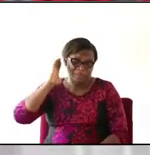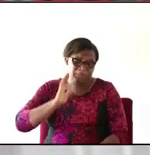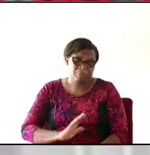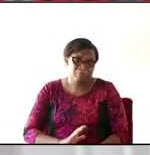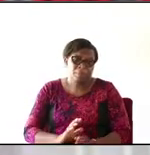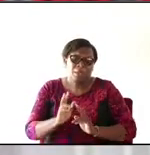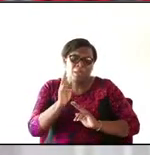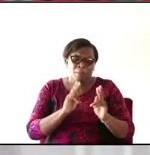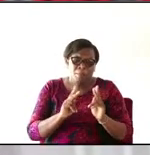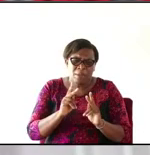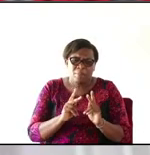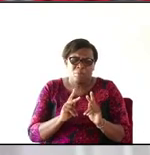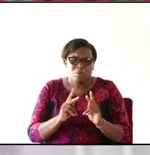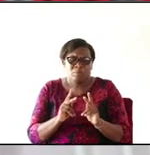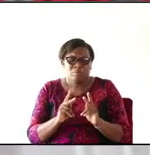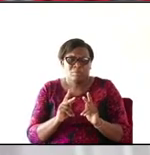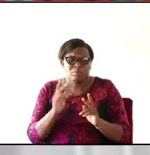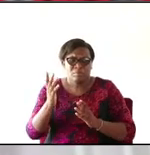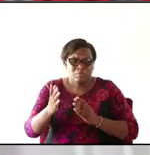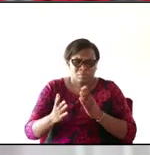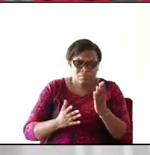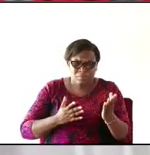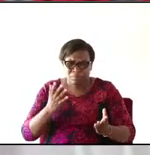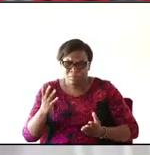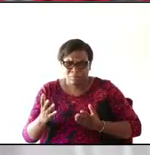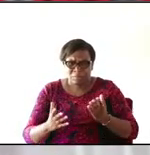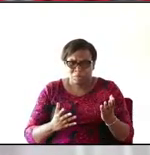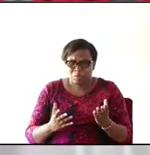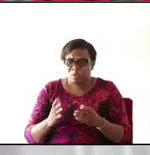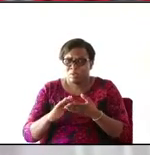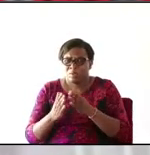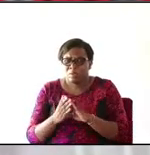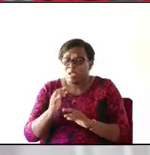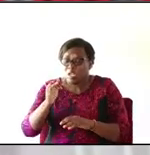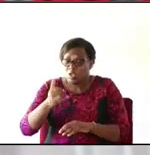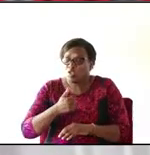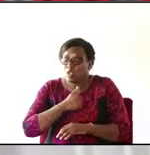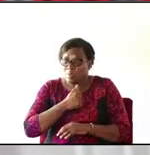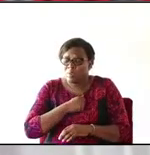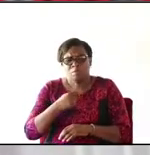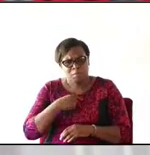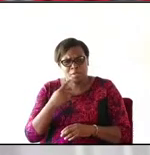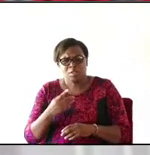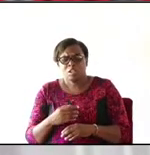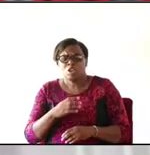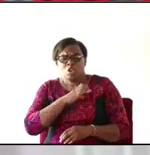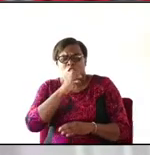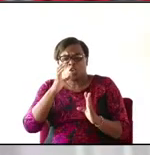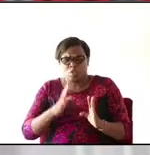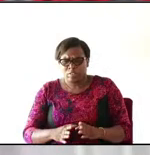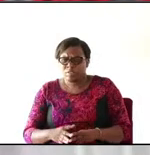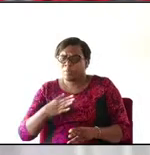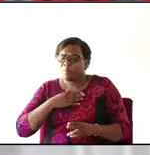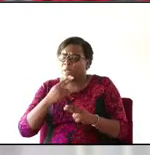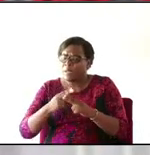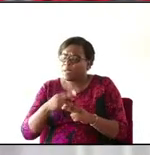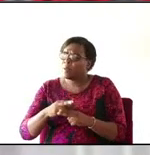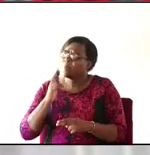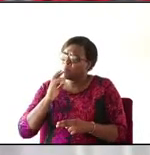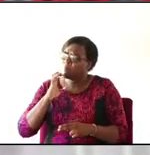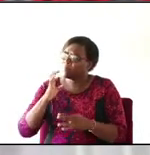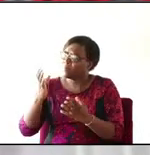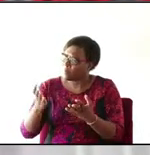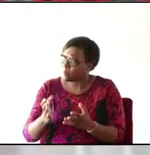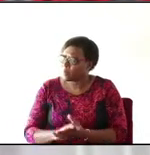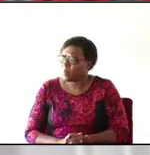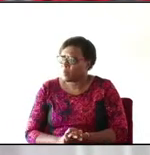And people would engage community. They would introduce themselves. "I'm a Christian." Nowadays, if you ask your neighbor, I have a thing